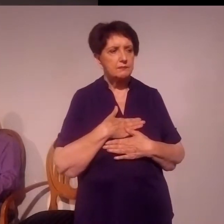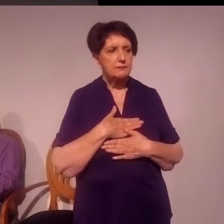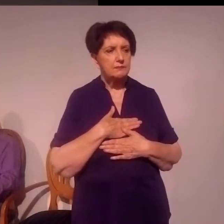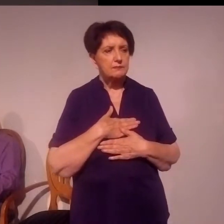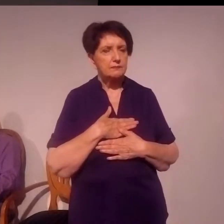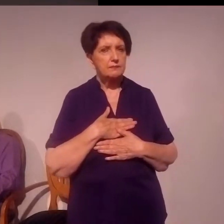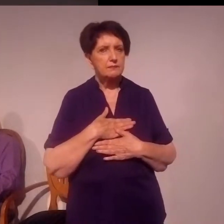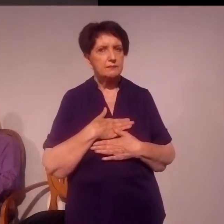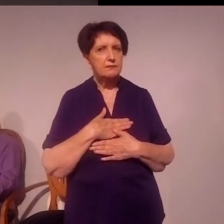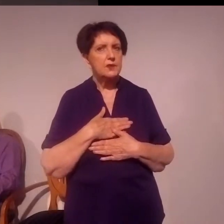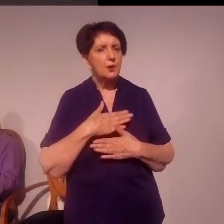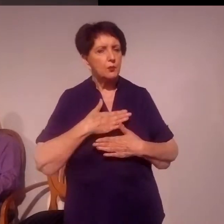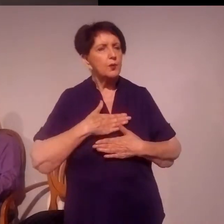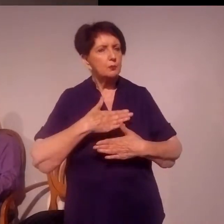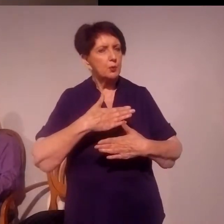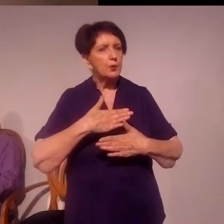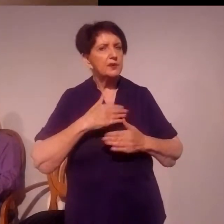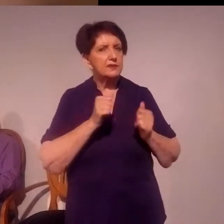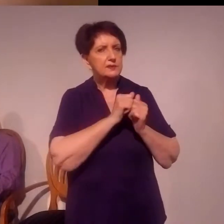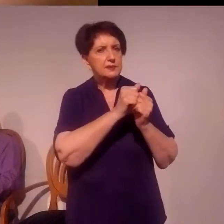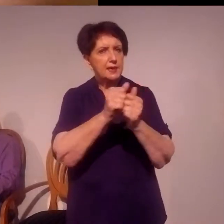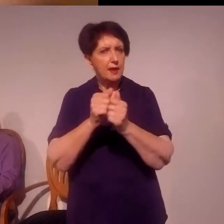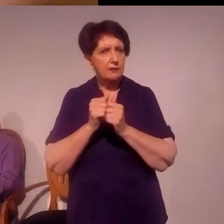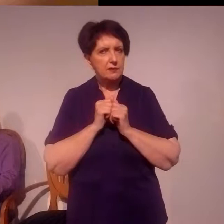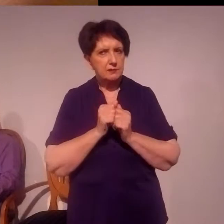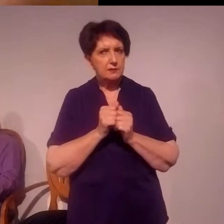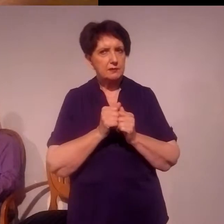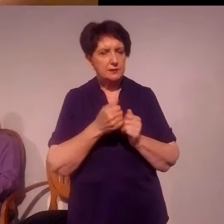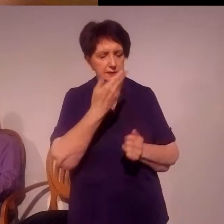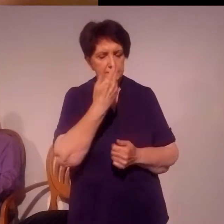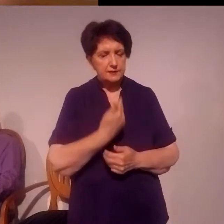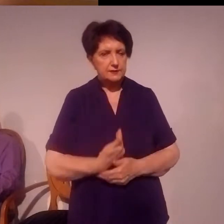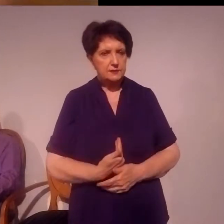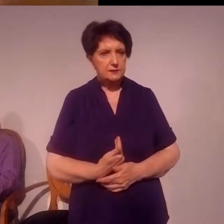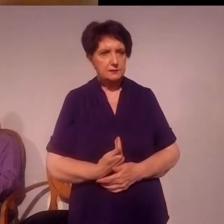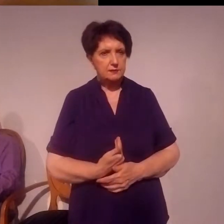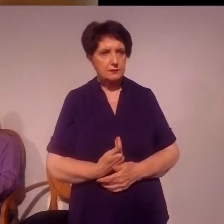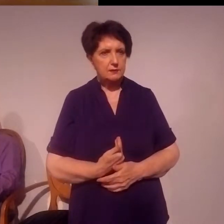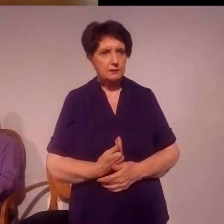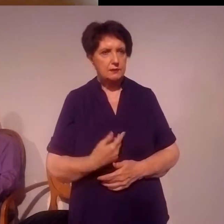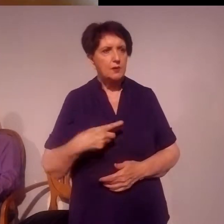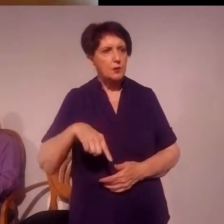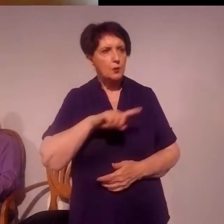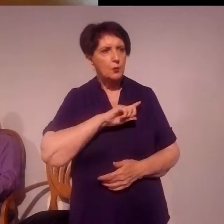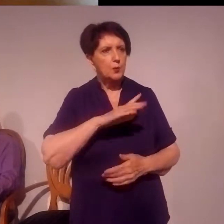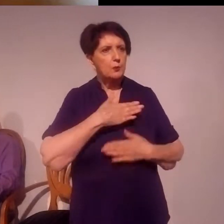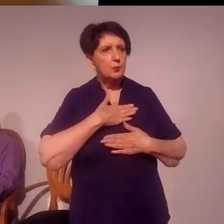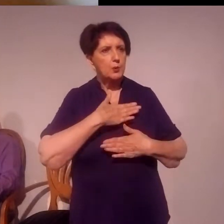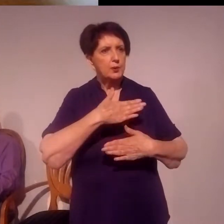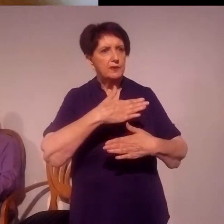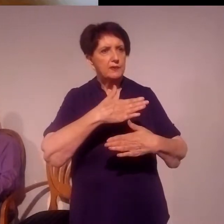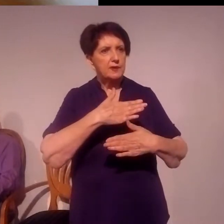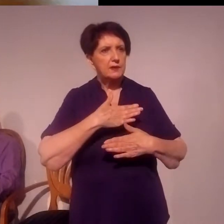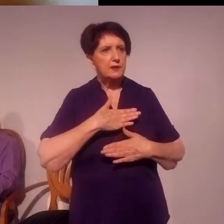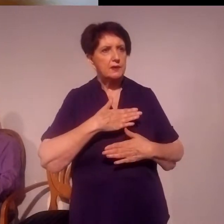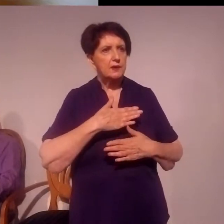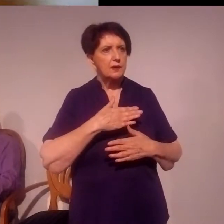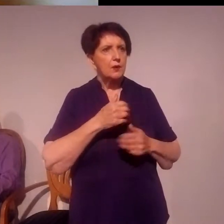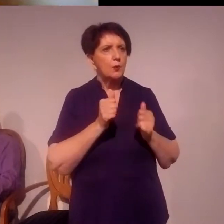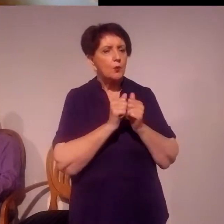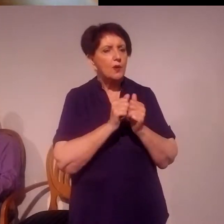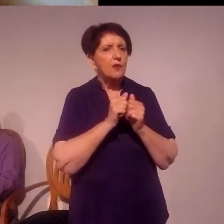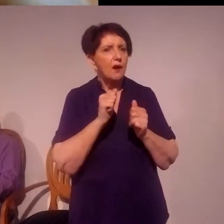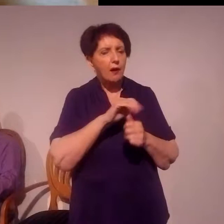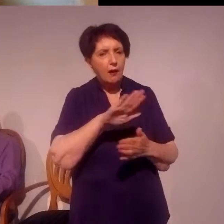And you see, when we breathe together this way into the center, we are breathing with every person on the